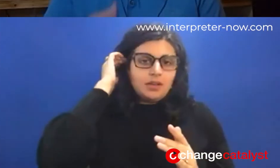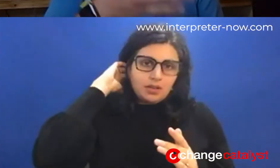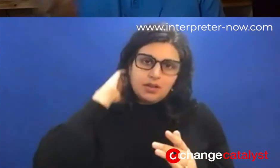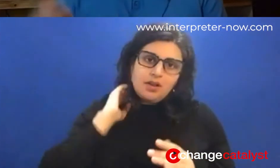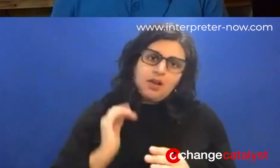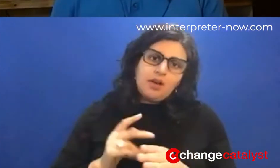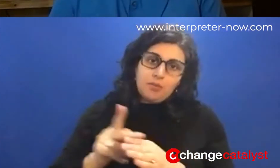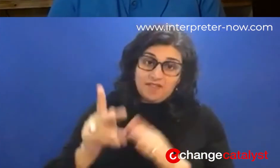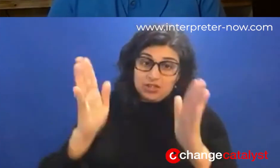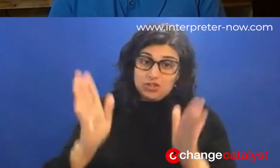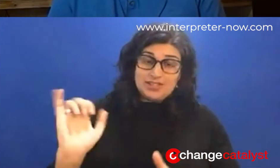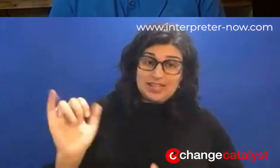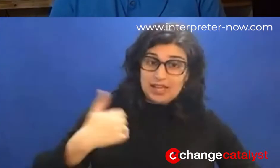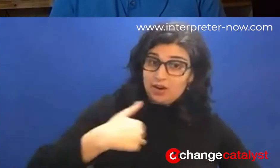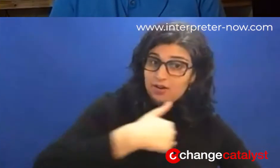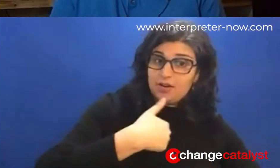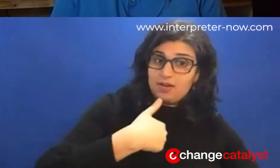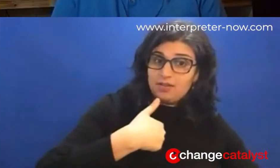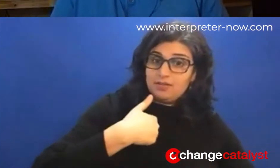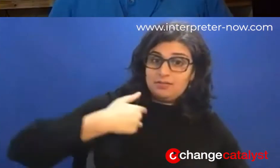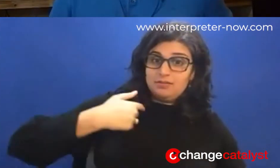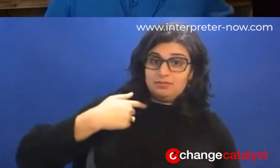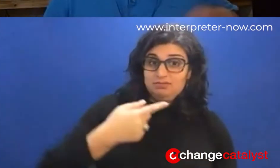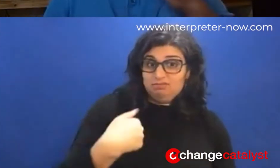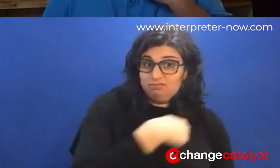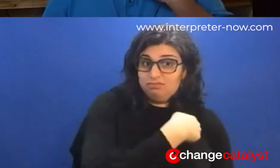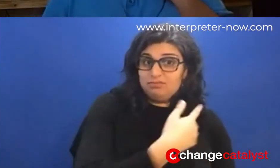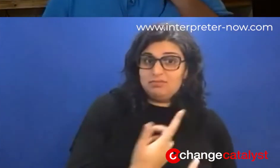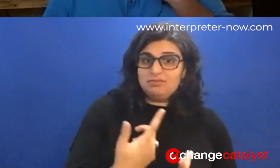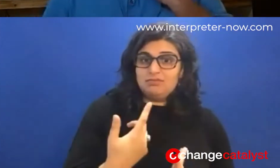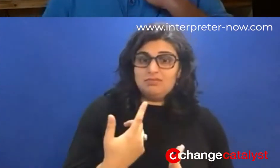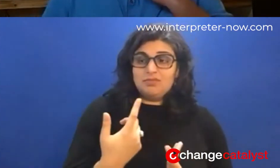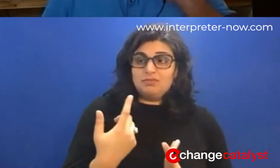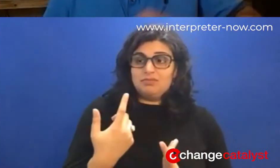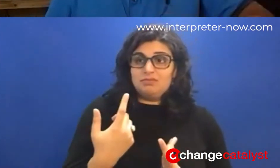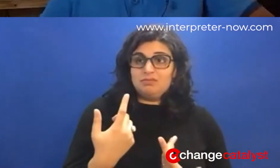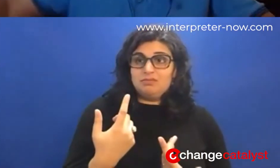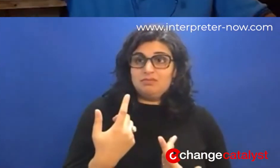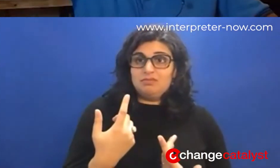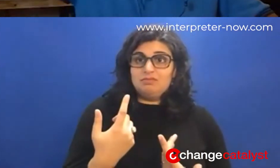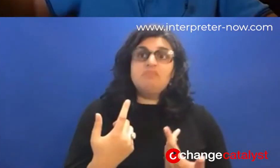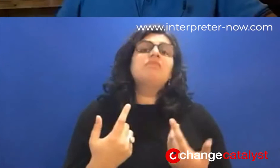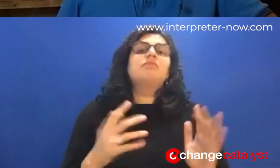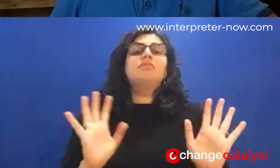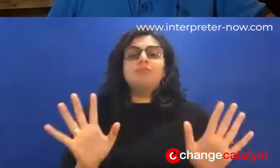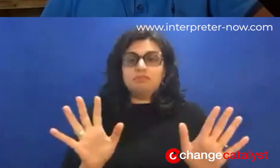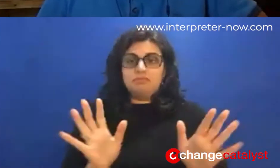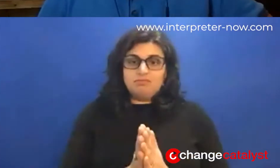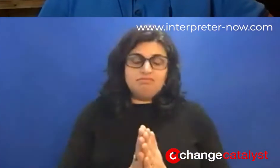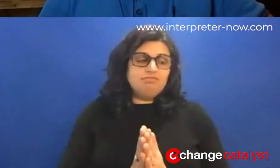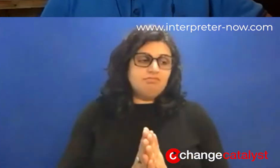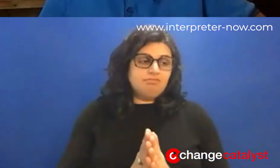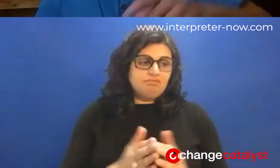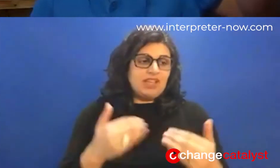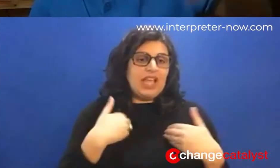professionals like ourselves should be standing up and going, all right, we got some sports millionaires and billionaires